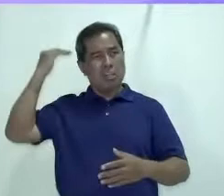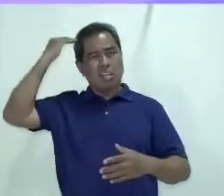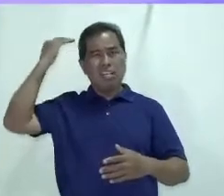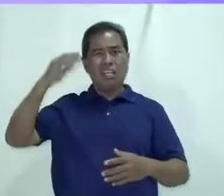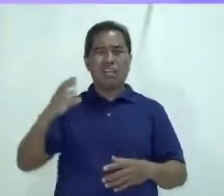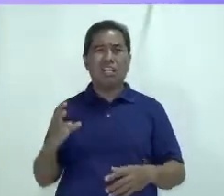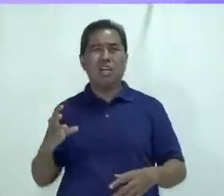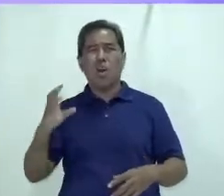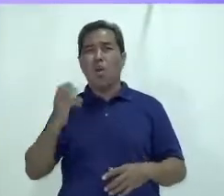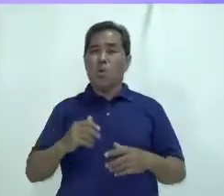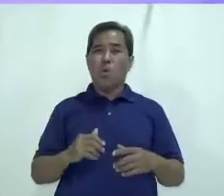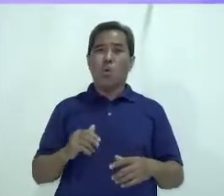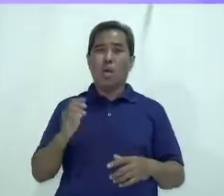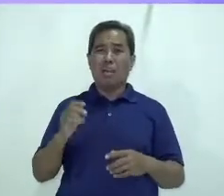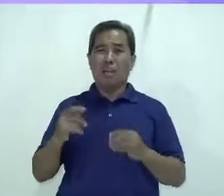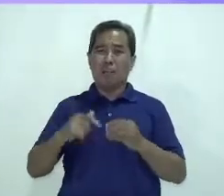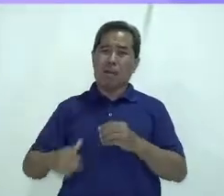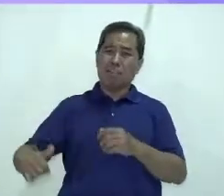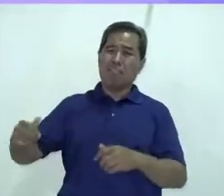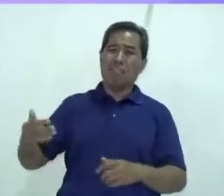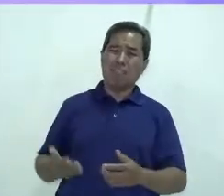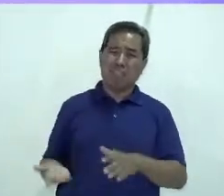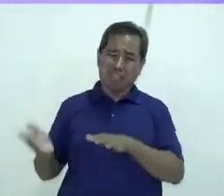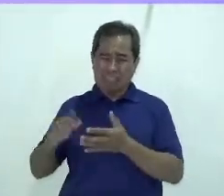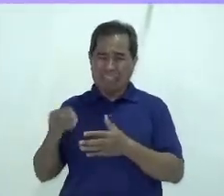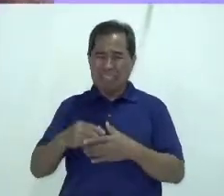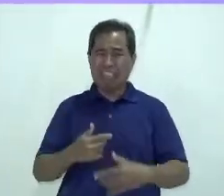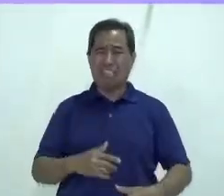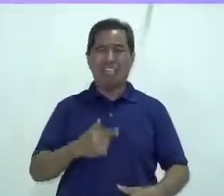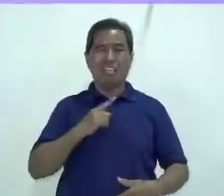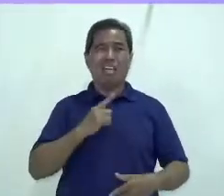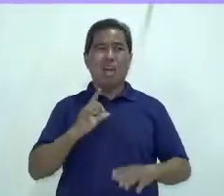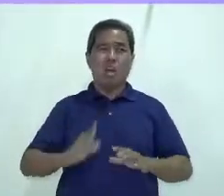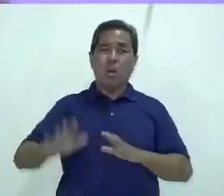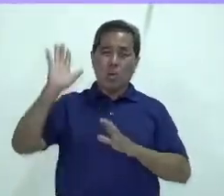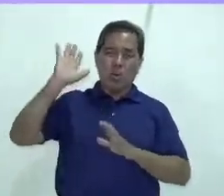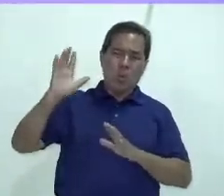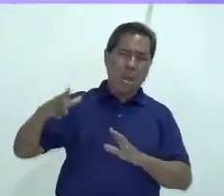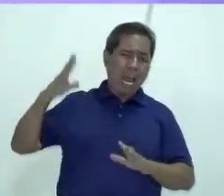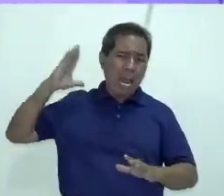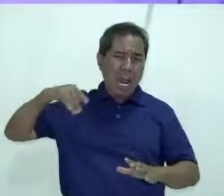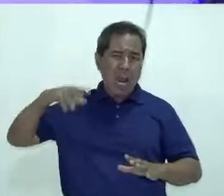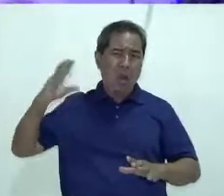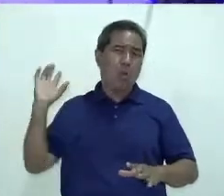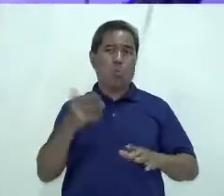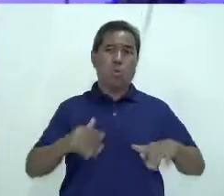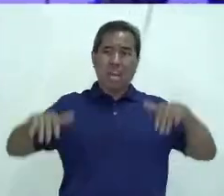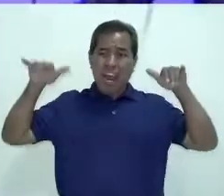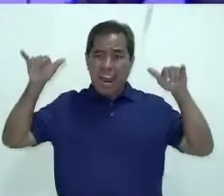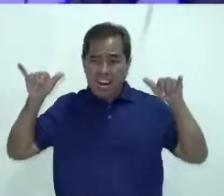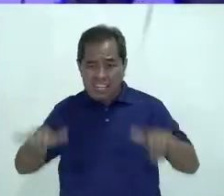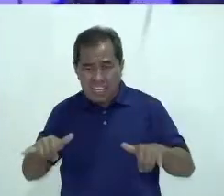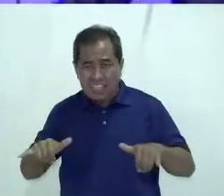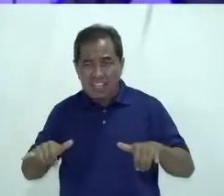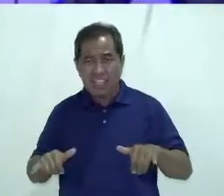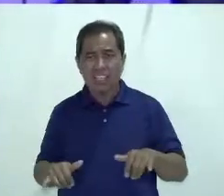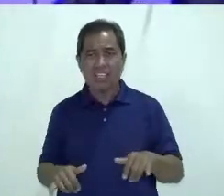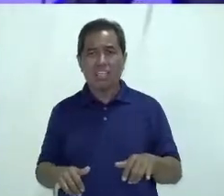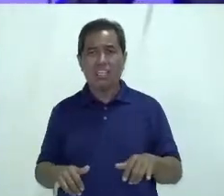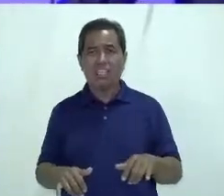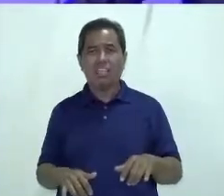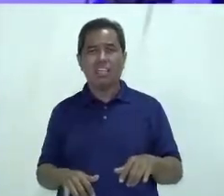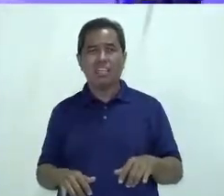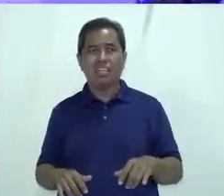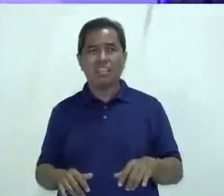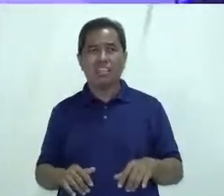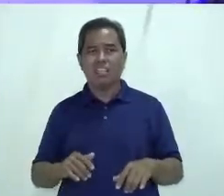prison doors are open. The prisoners have escaped. Paul and Silas speaks up and says, hey, wait, we are still here.